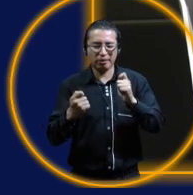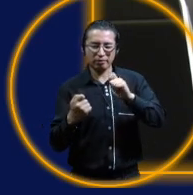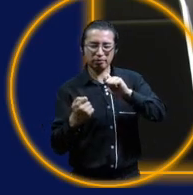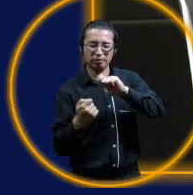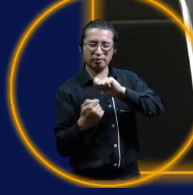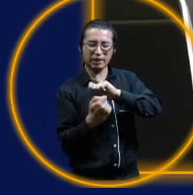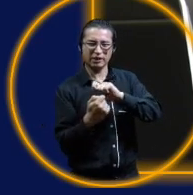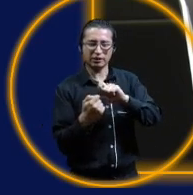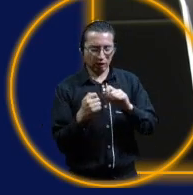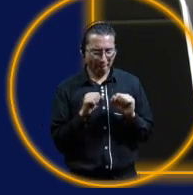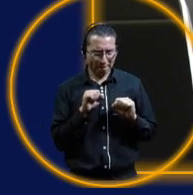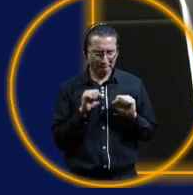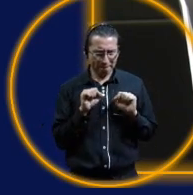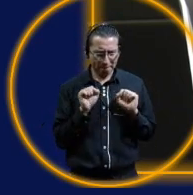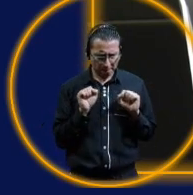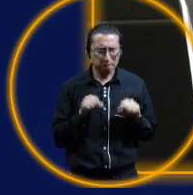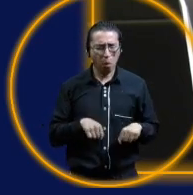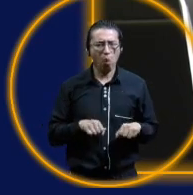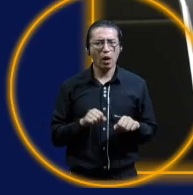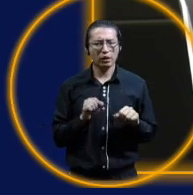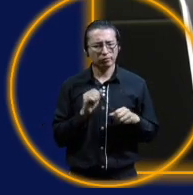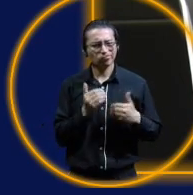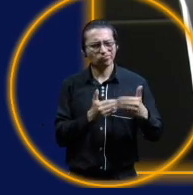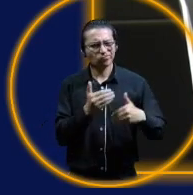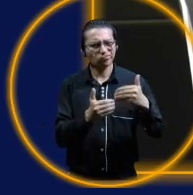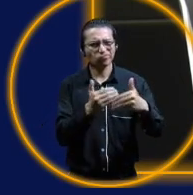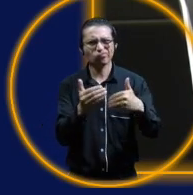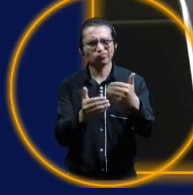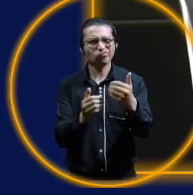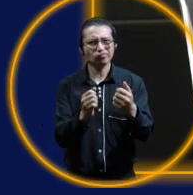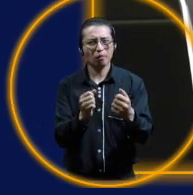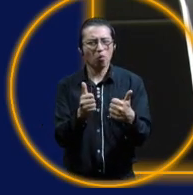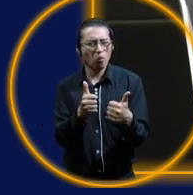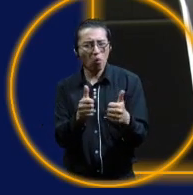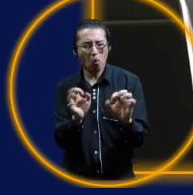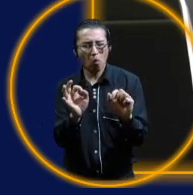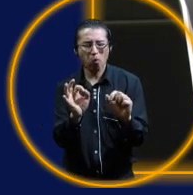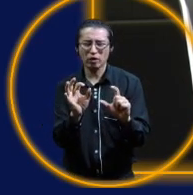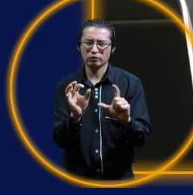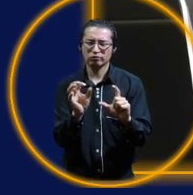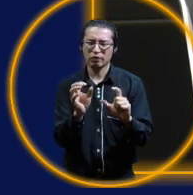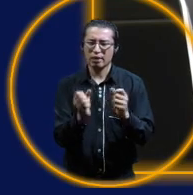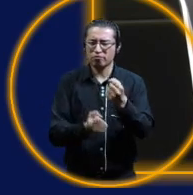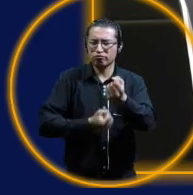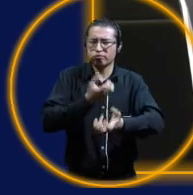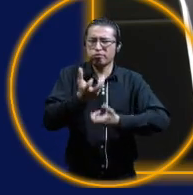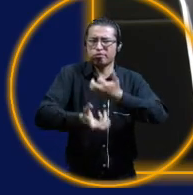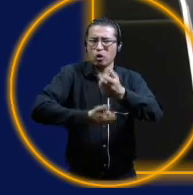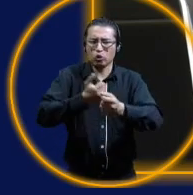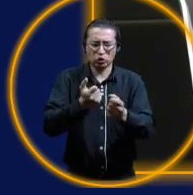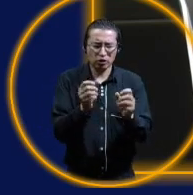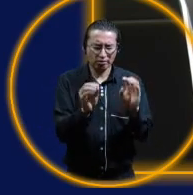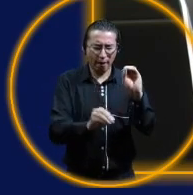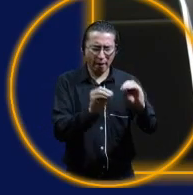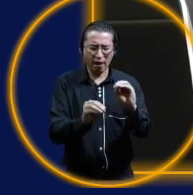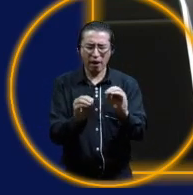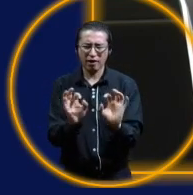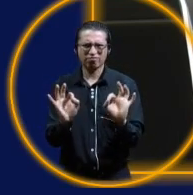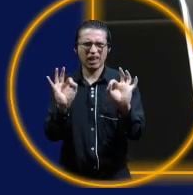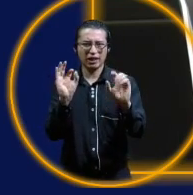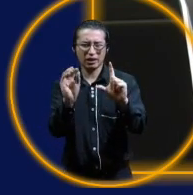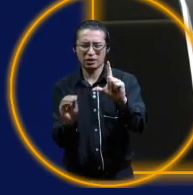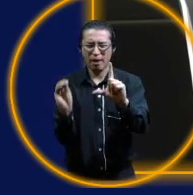make deeper, more quality-oriented stuff more often. And then that can